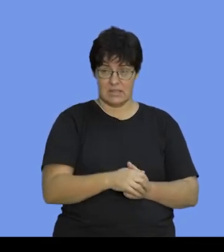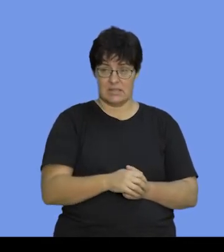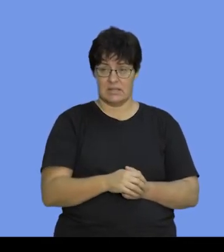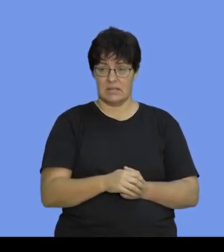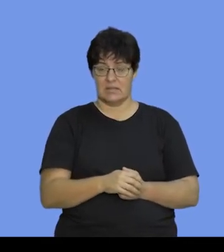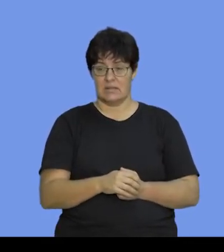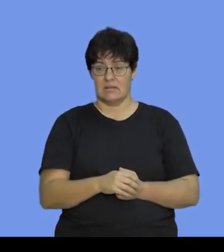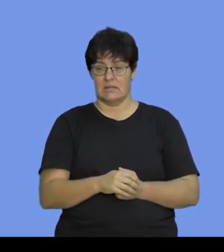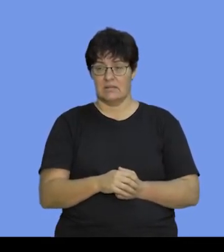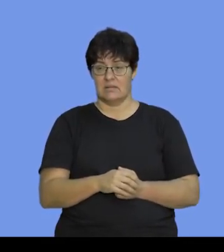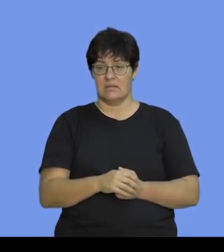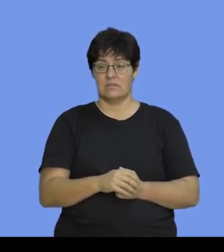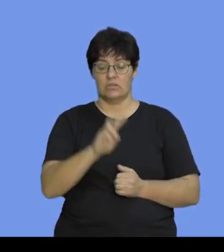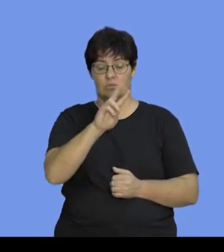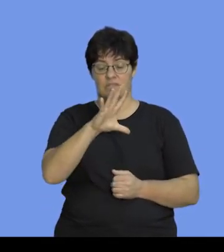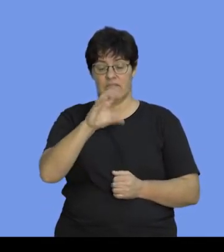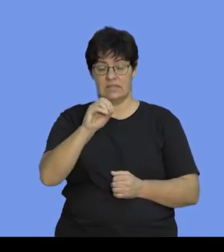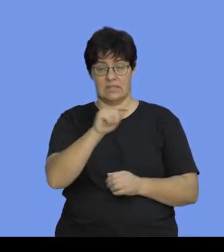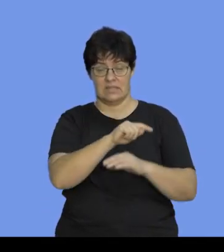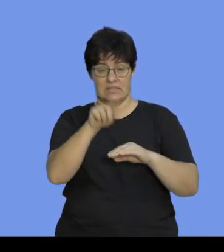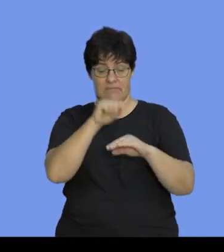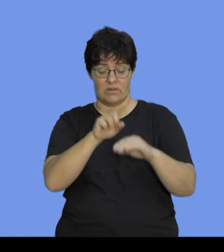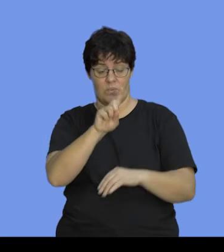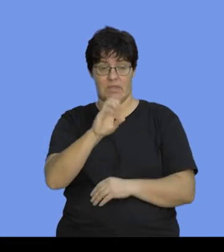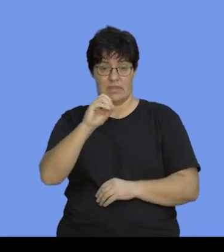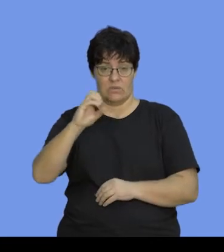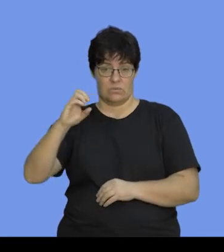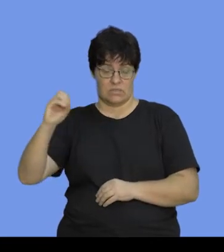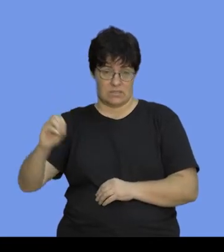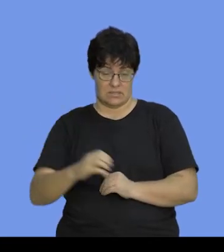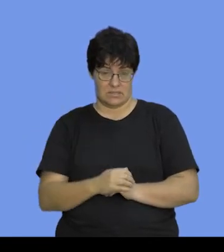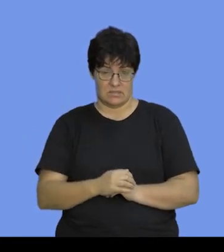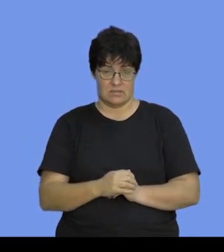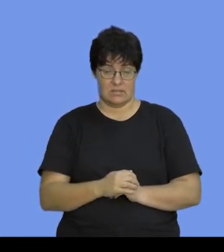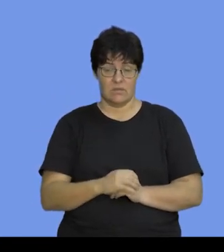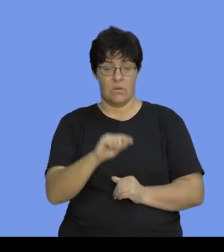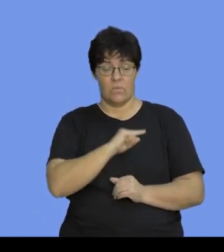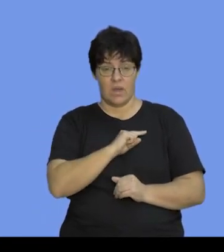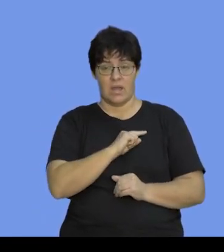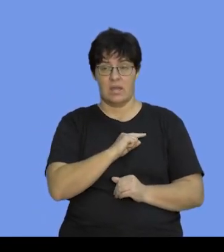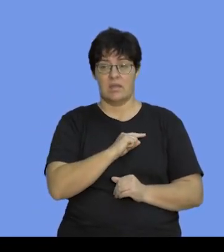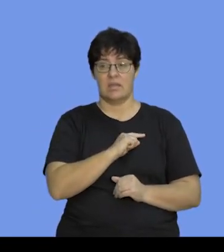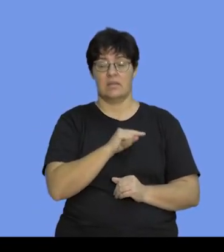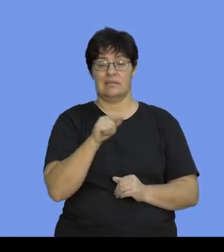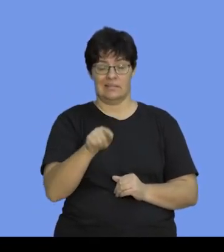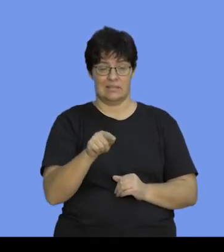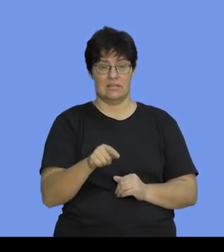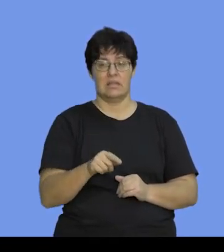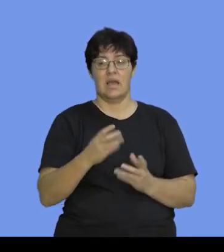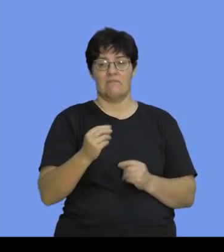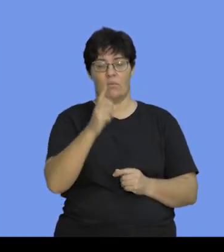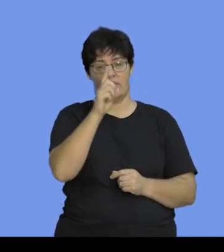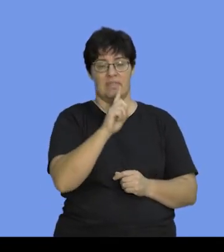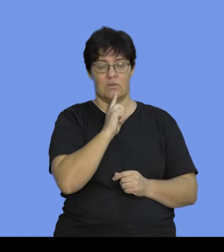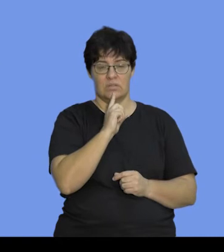like 250 divided by 1,000, okay? Because in a cubic decimeter, there